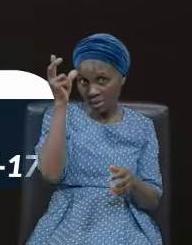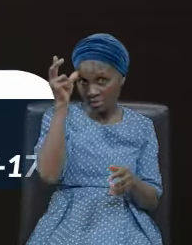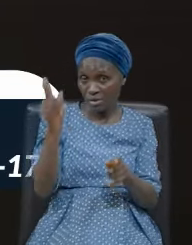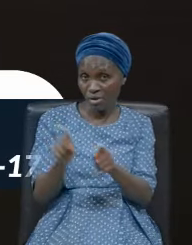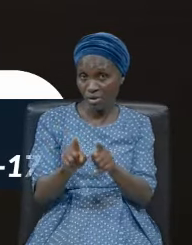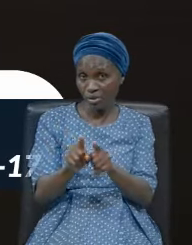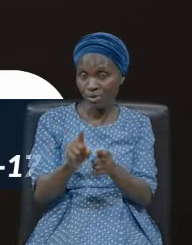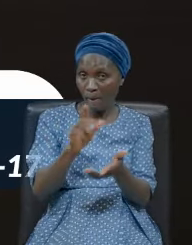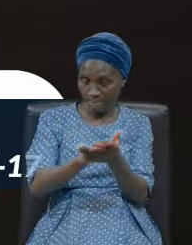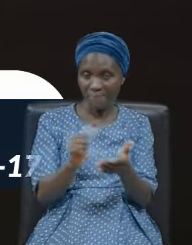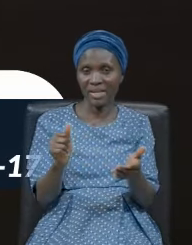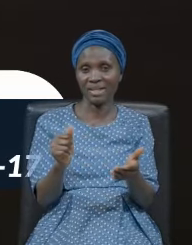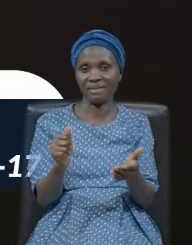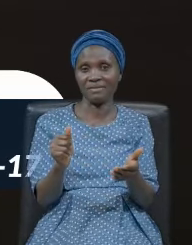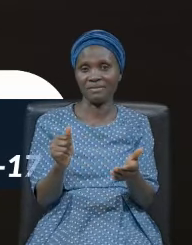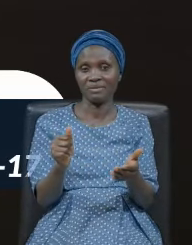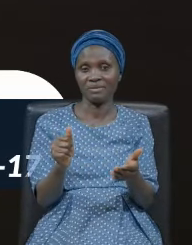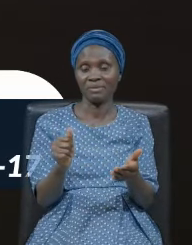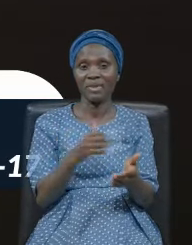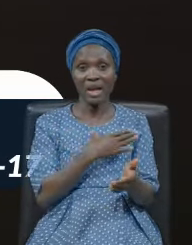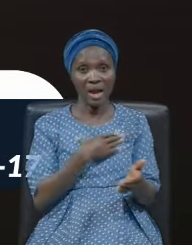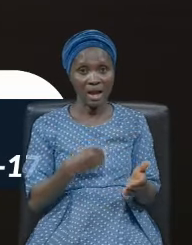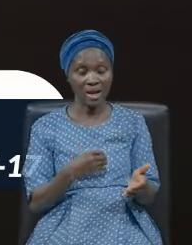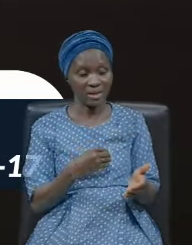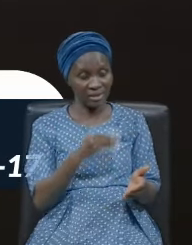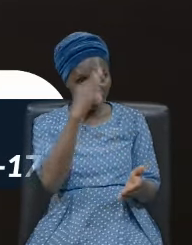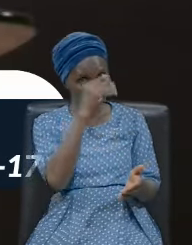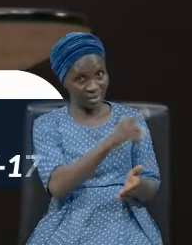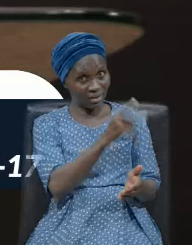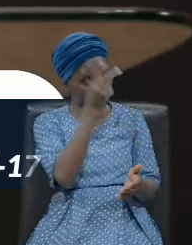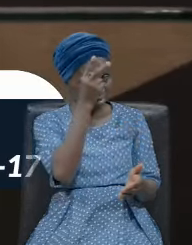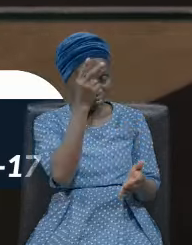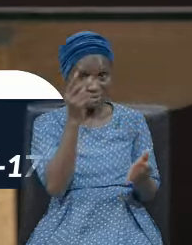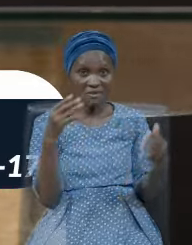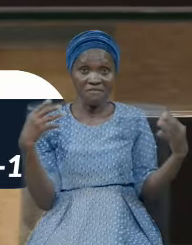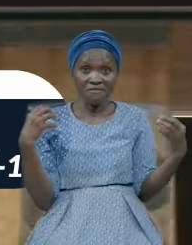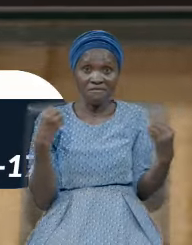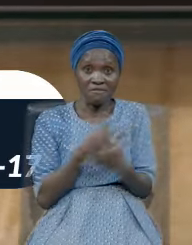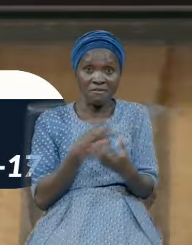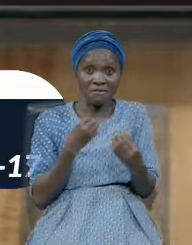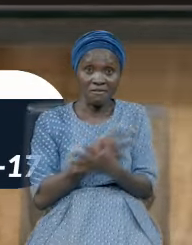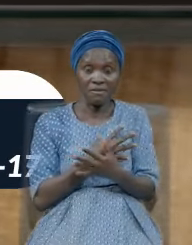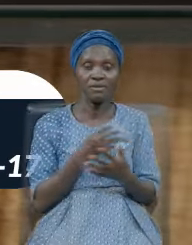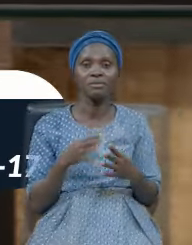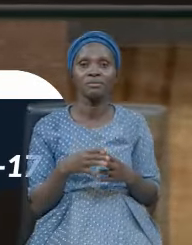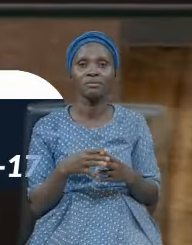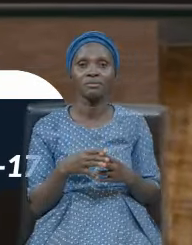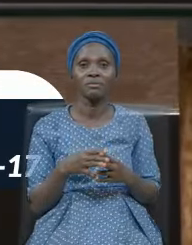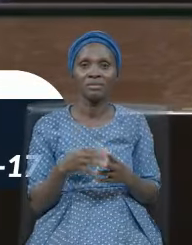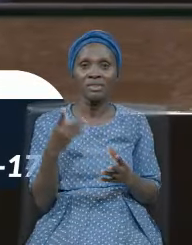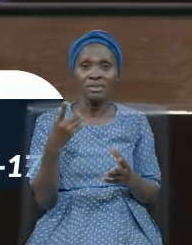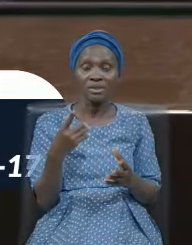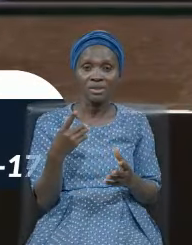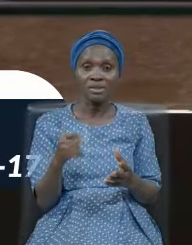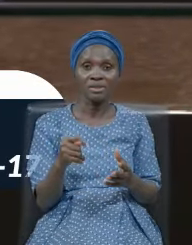also believe and tremble. Nominal Christians say, we believe there